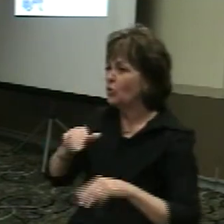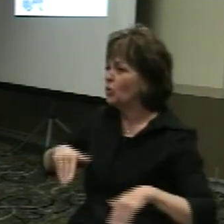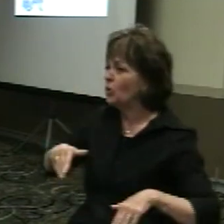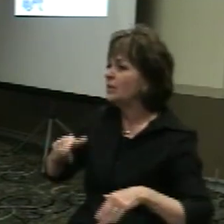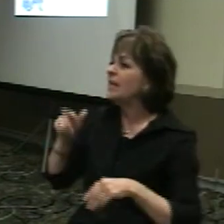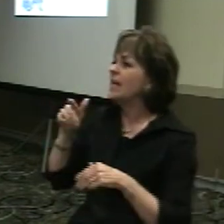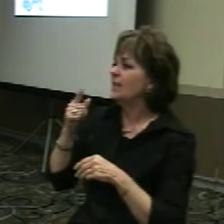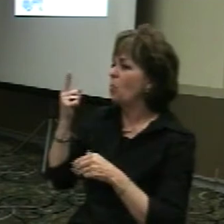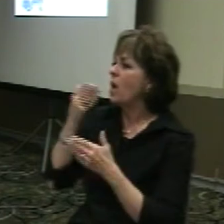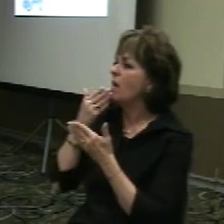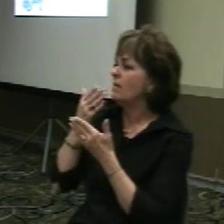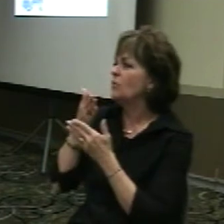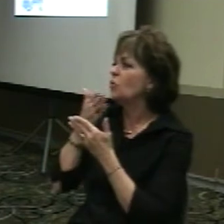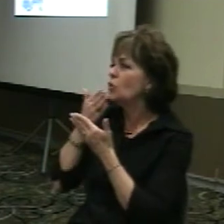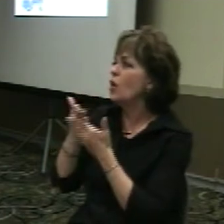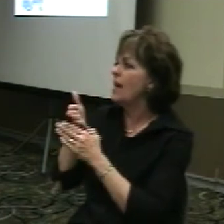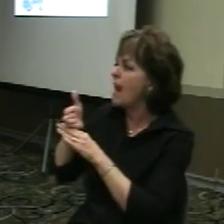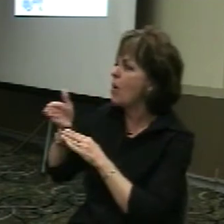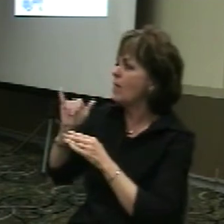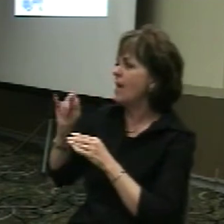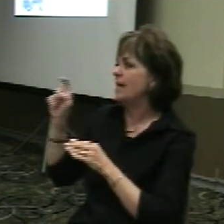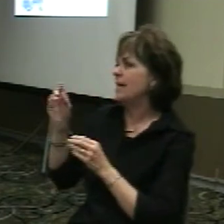areas that needs a lot more research.